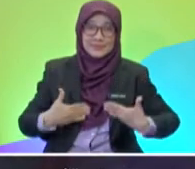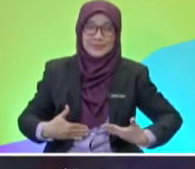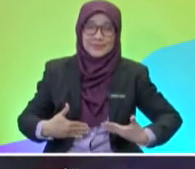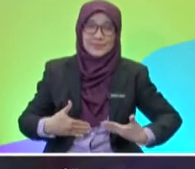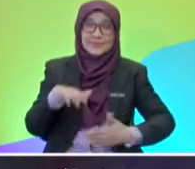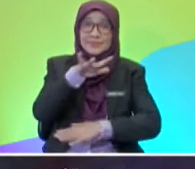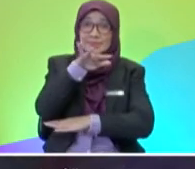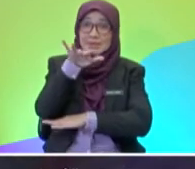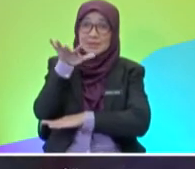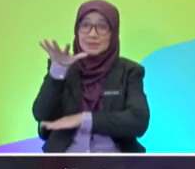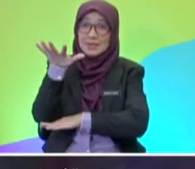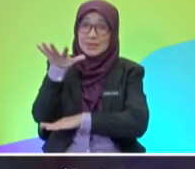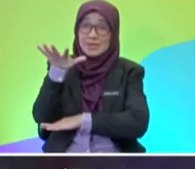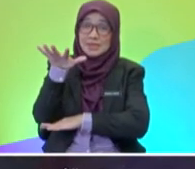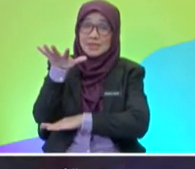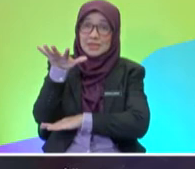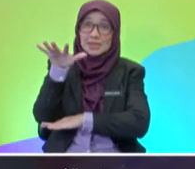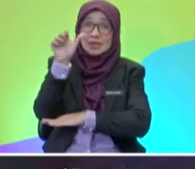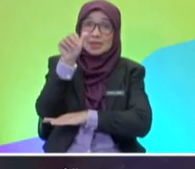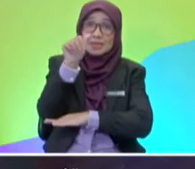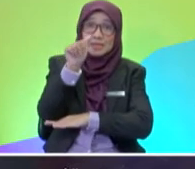spell ant.